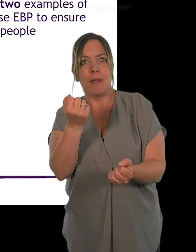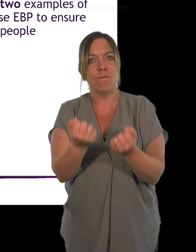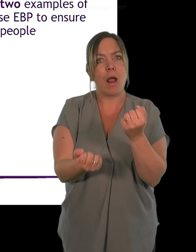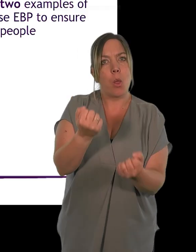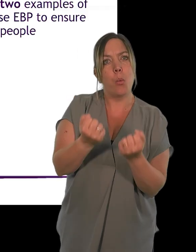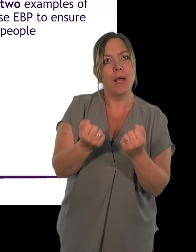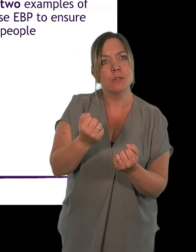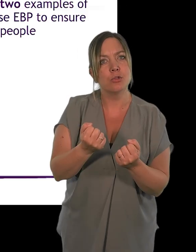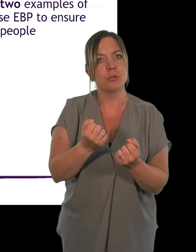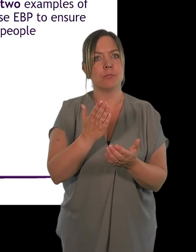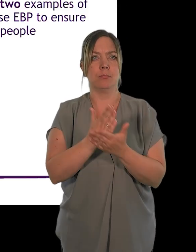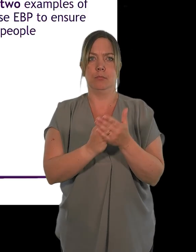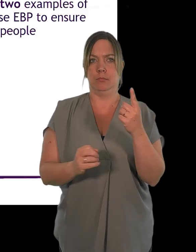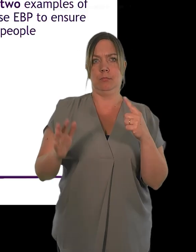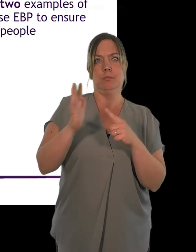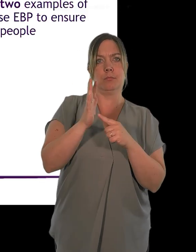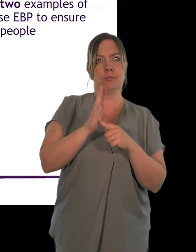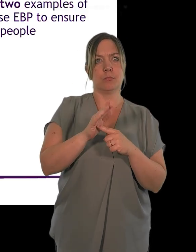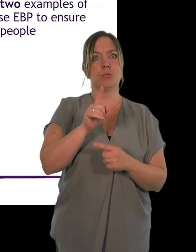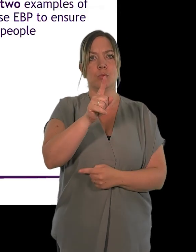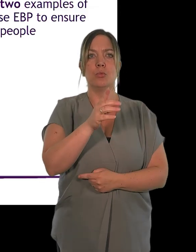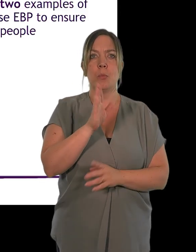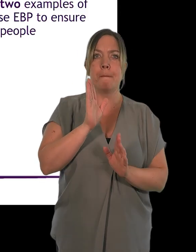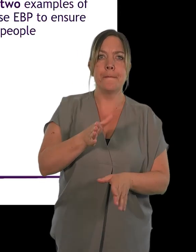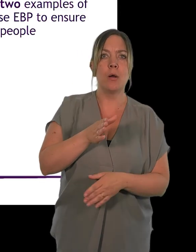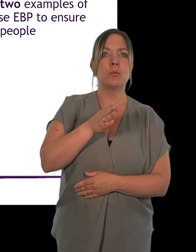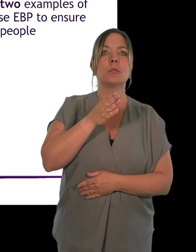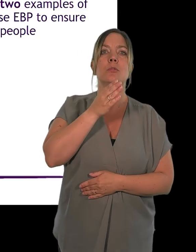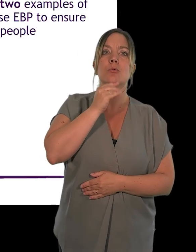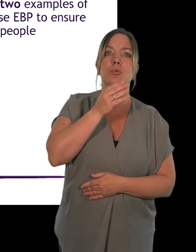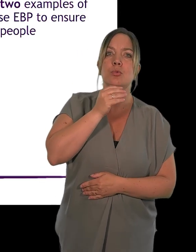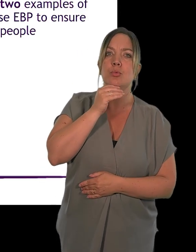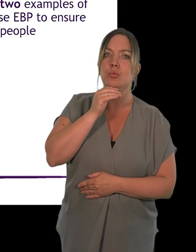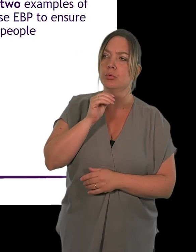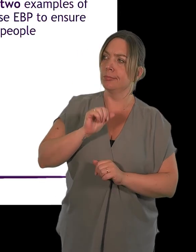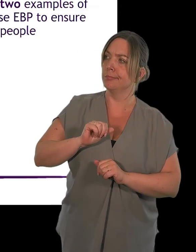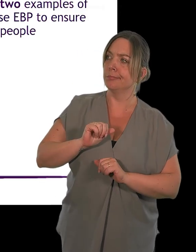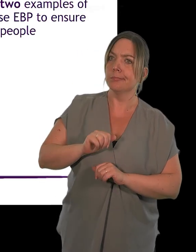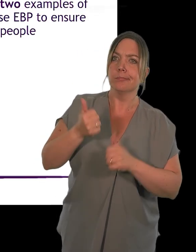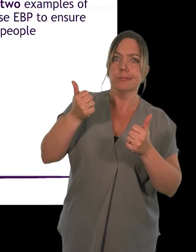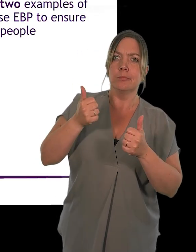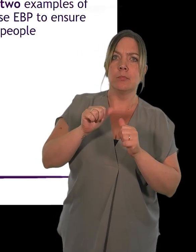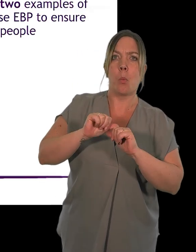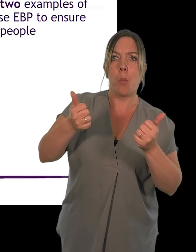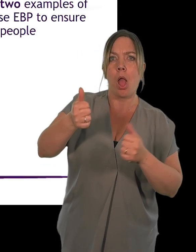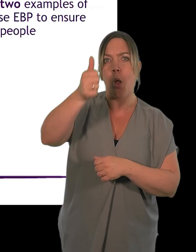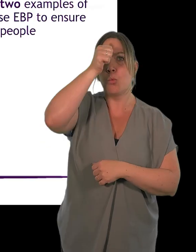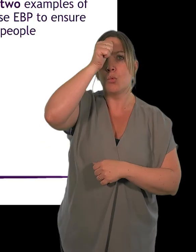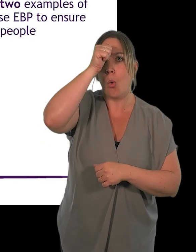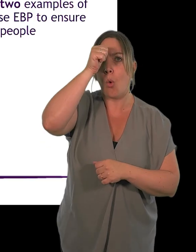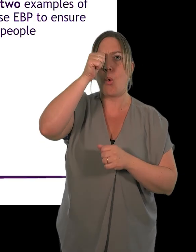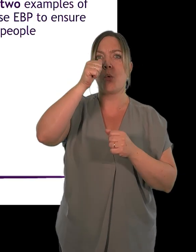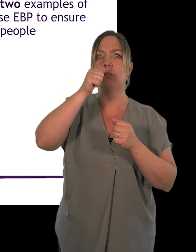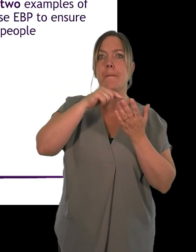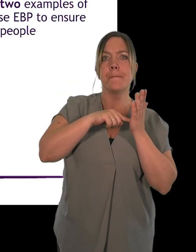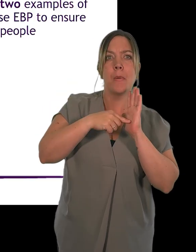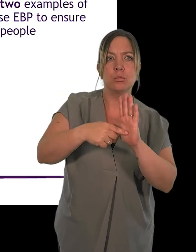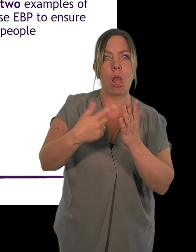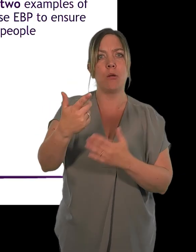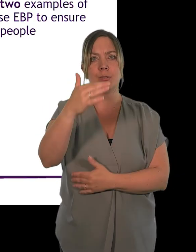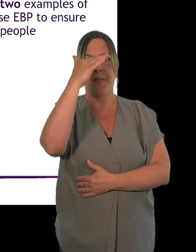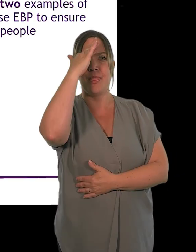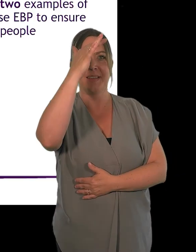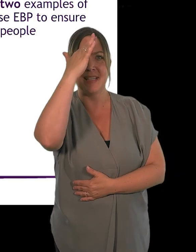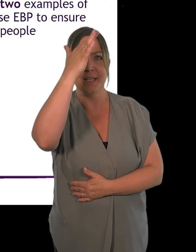is essential that you elect to use credible models and theories for this,